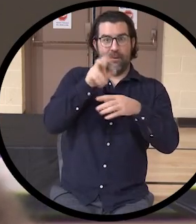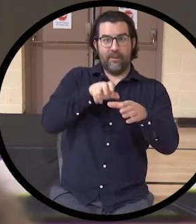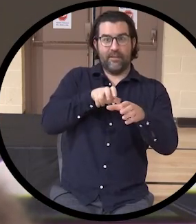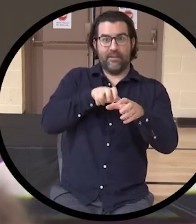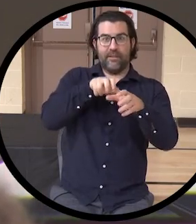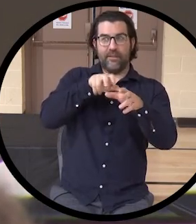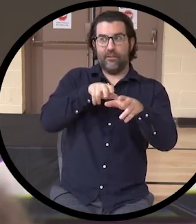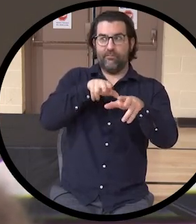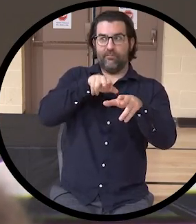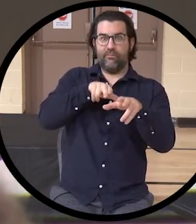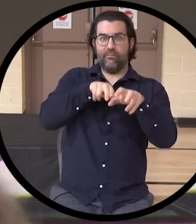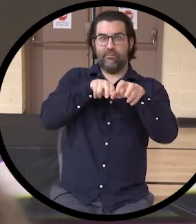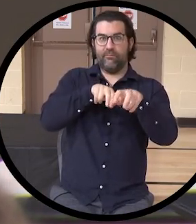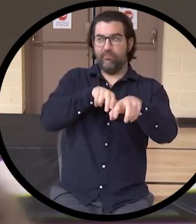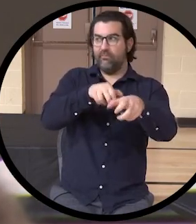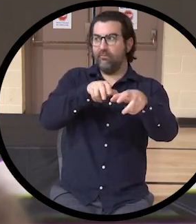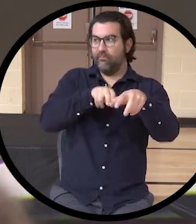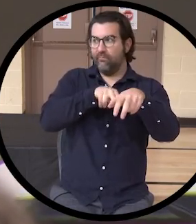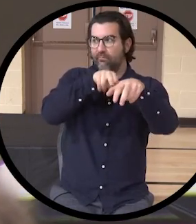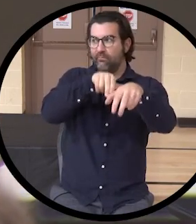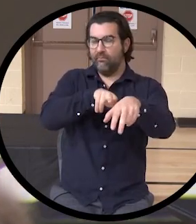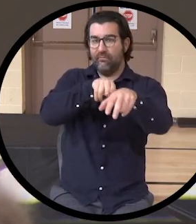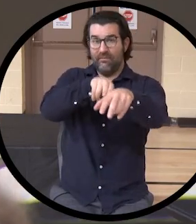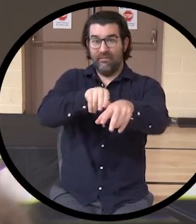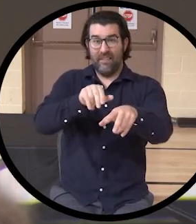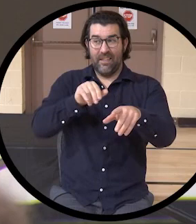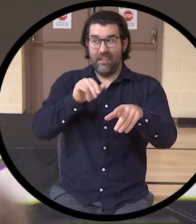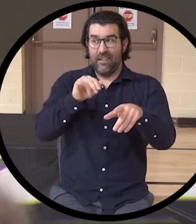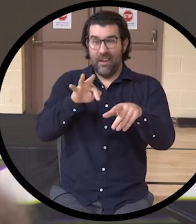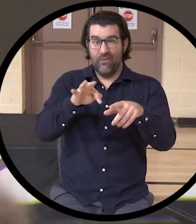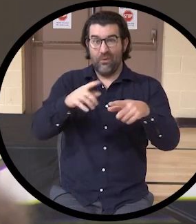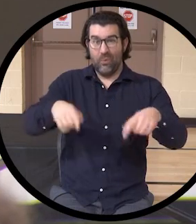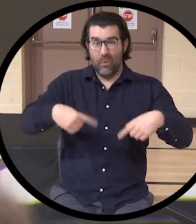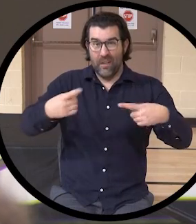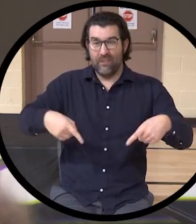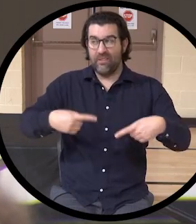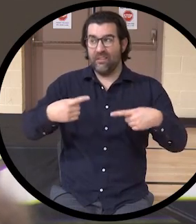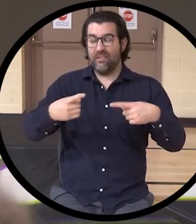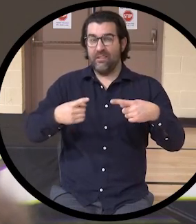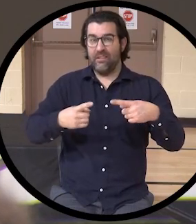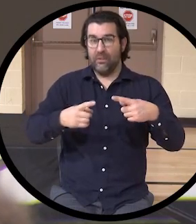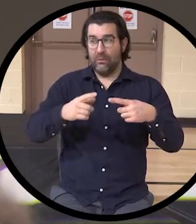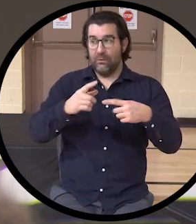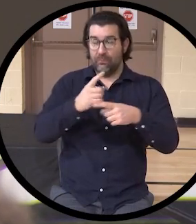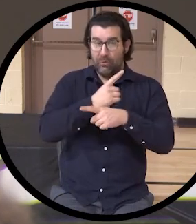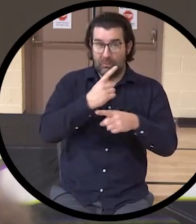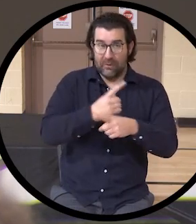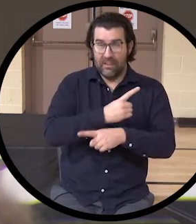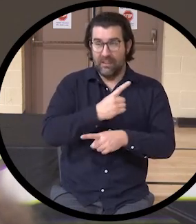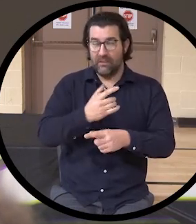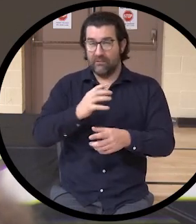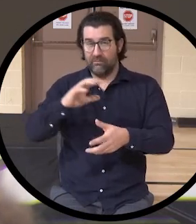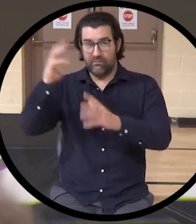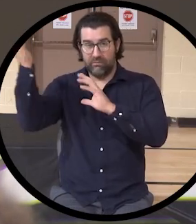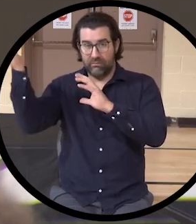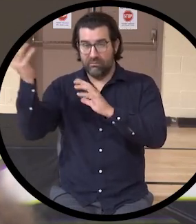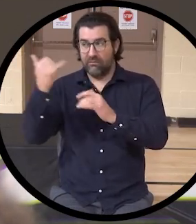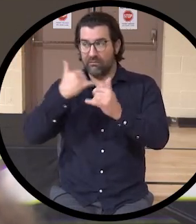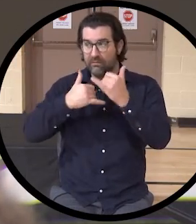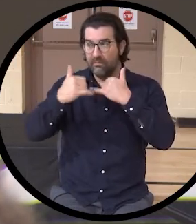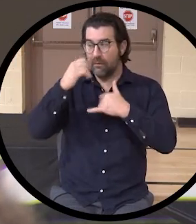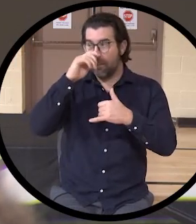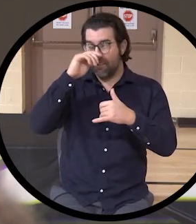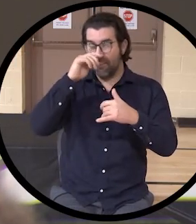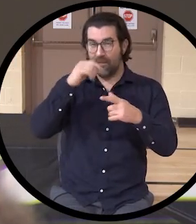like, whether or not the distribution of those like wheel slots were appropriate, and we've decided